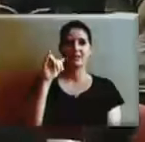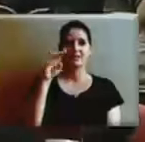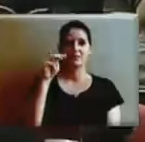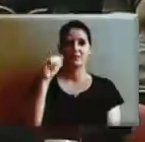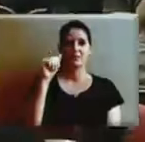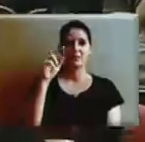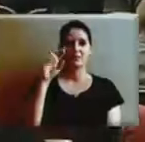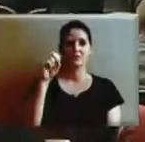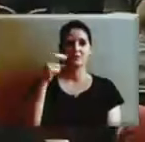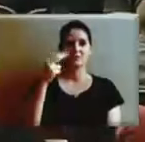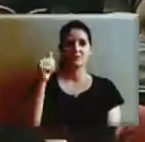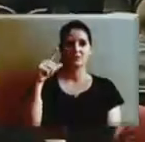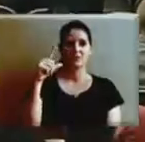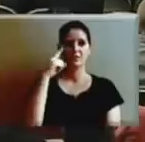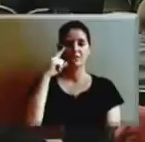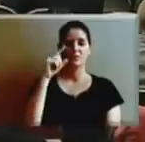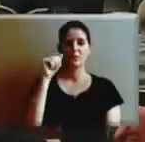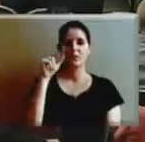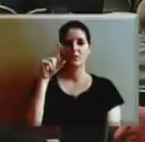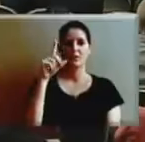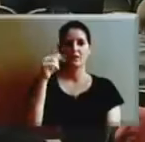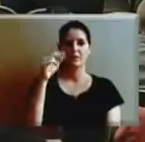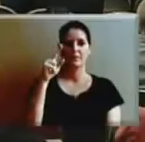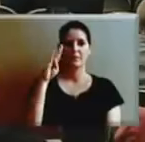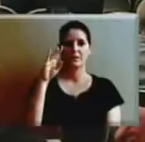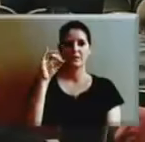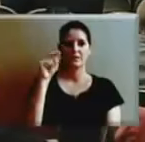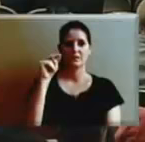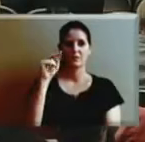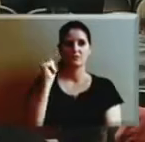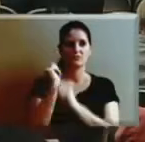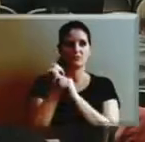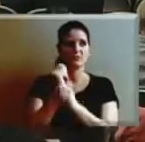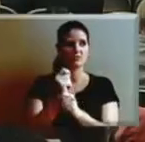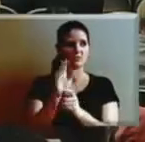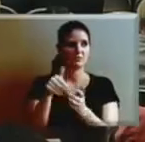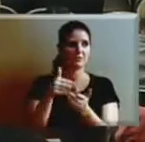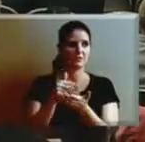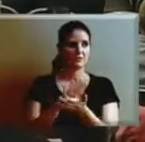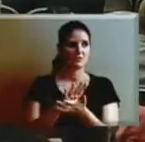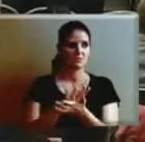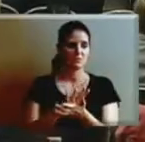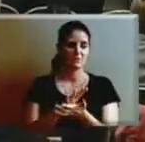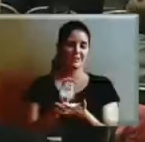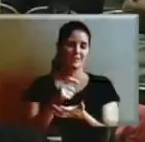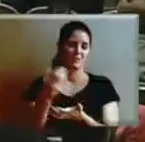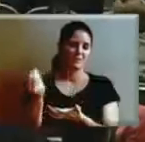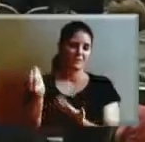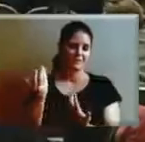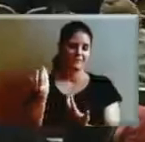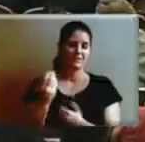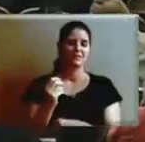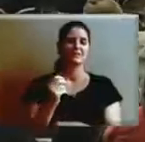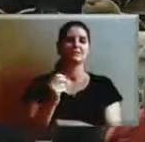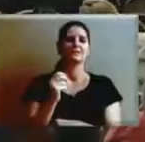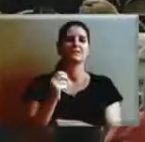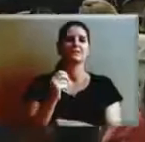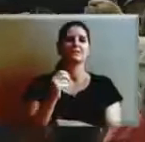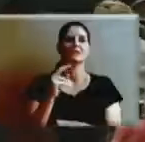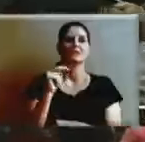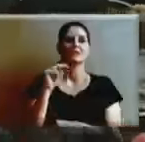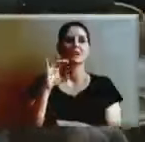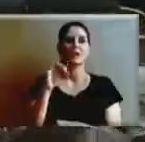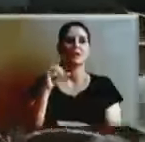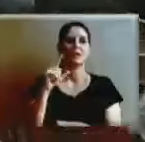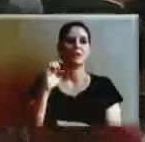Elementary School will not be here tonight. She had to leave for a parent meeting. Nicole Adele, Newberg Middle School.